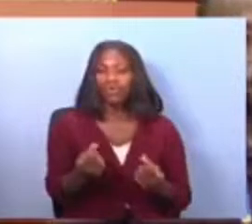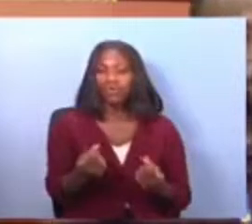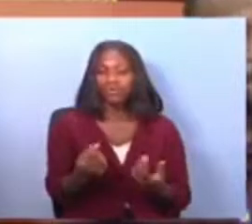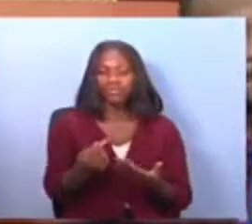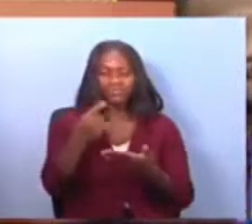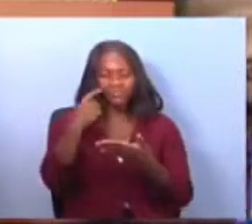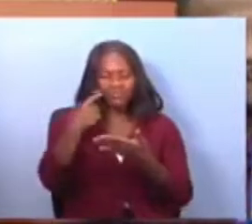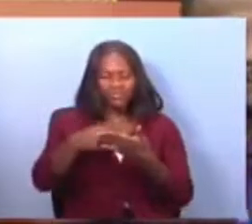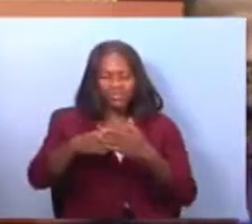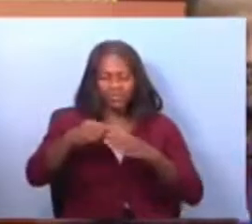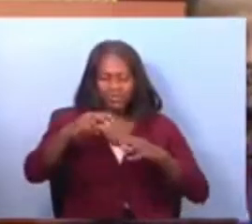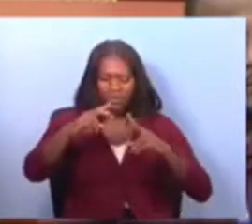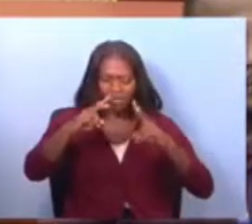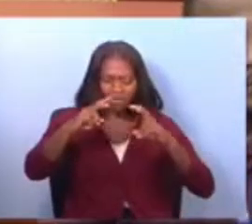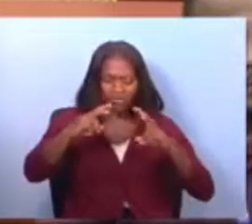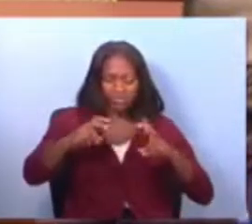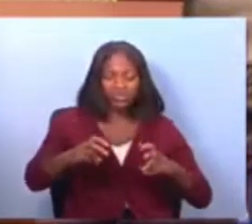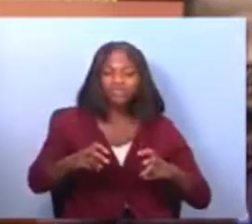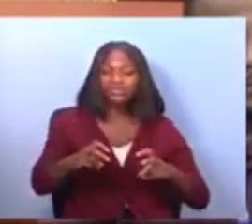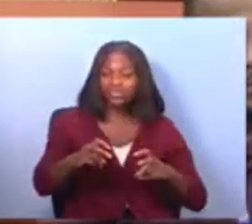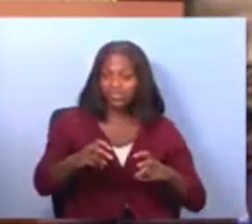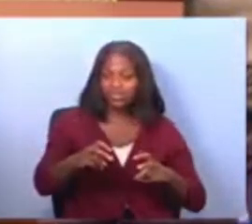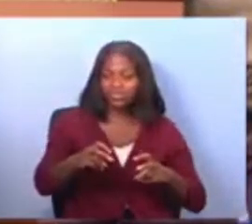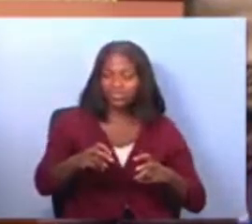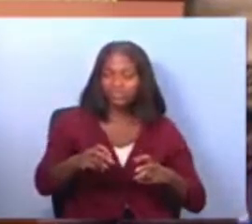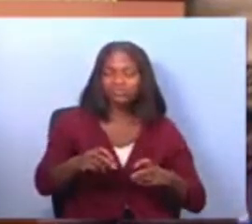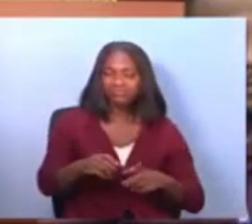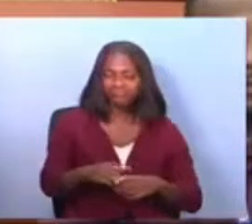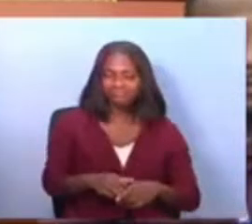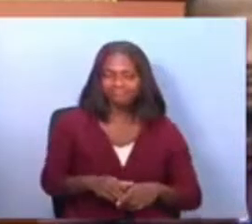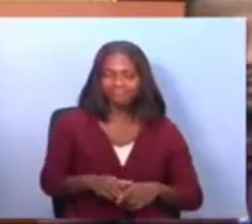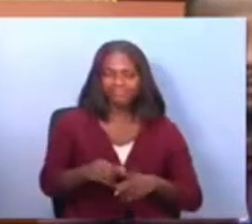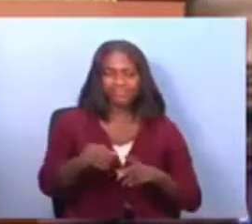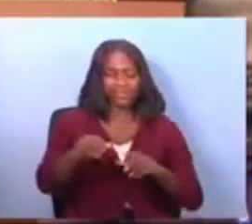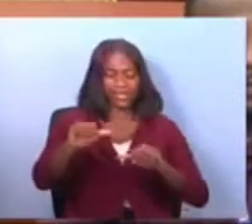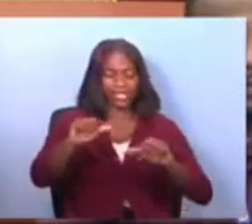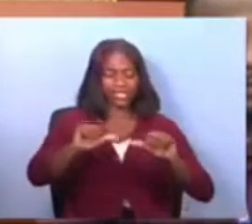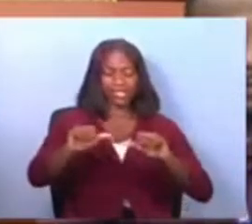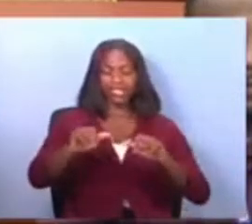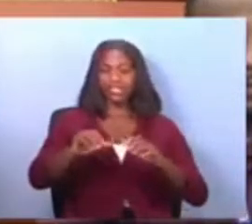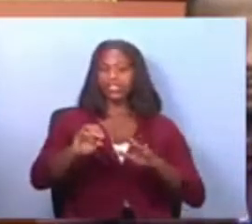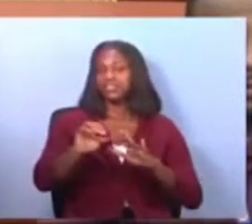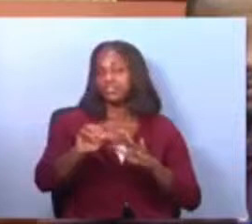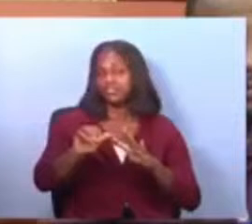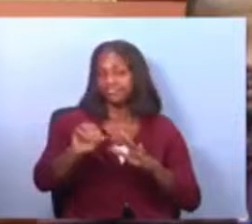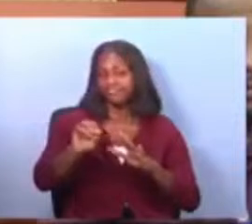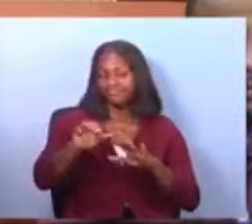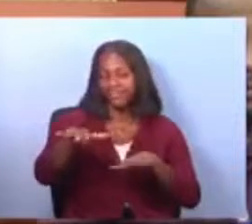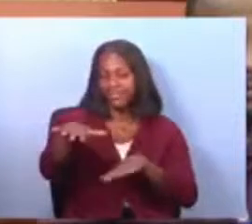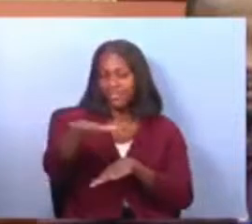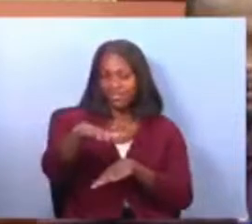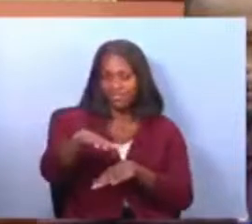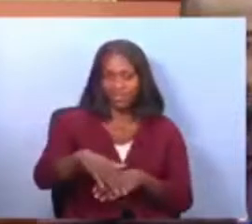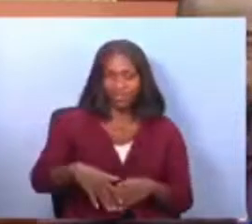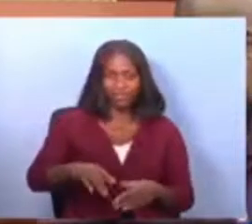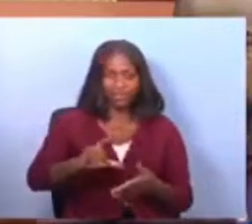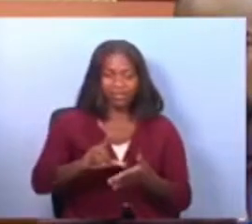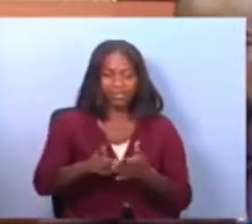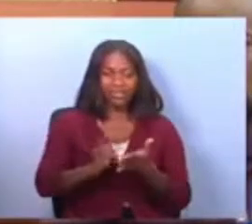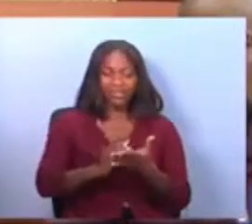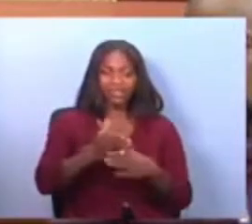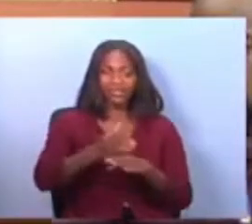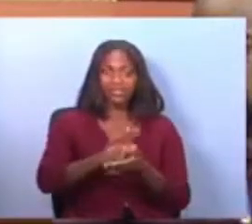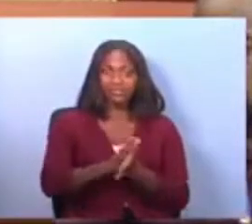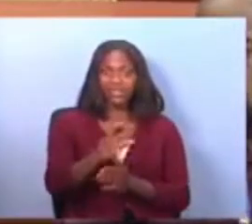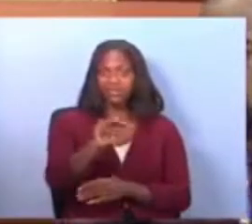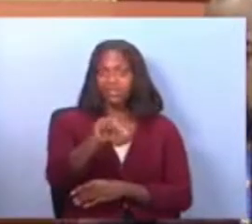for Scientific and Industrial Research. He then became the Member of Parliament for Oforikrom constituency for 2